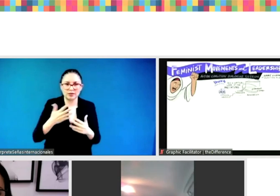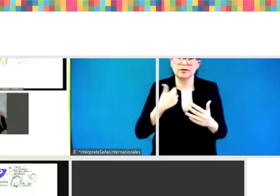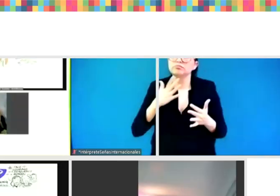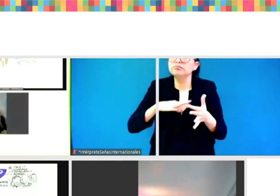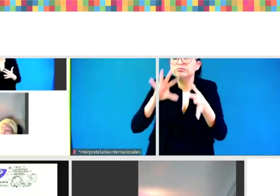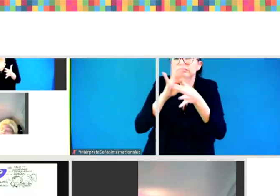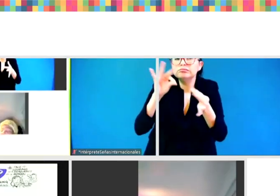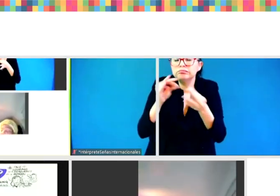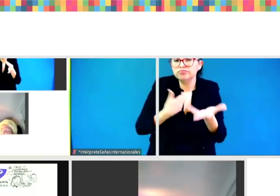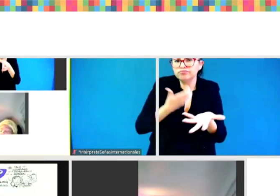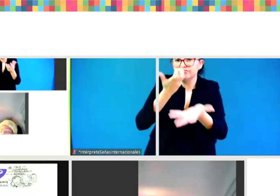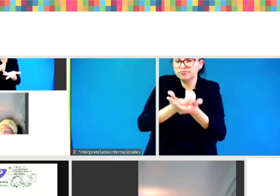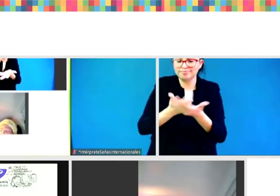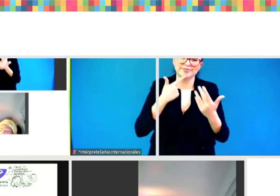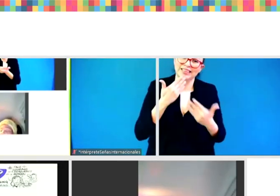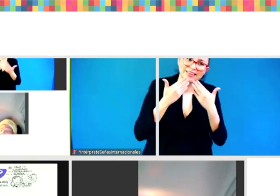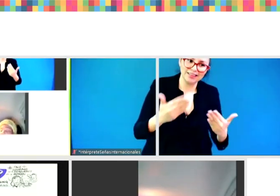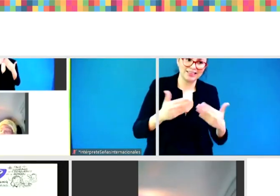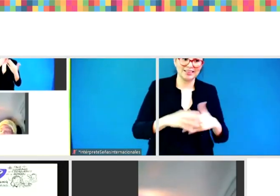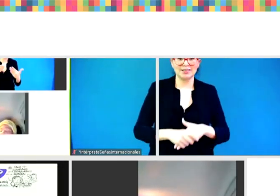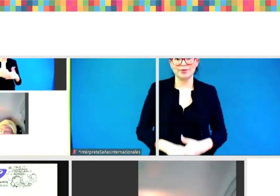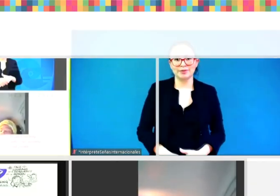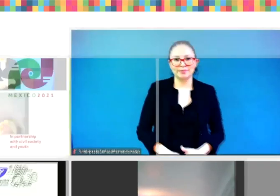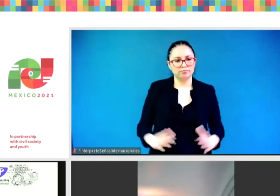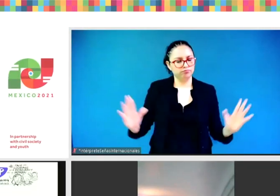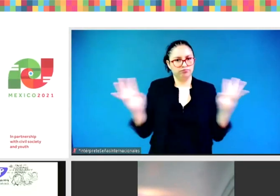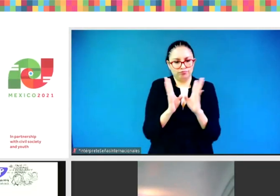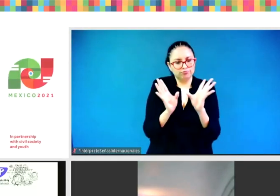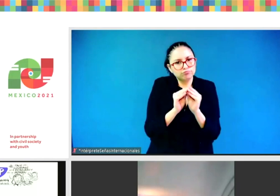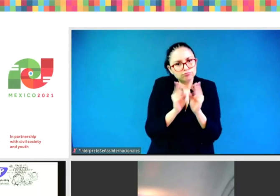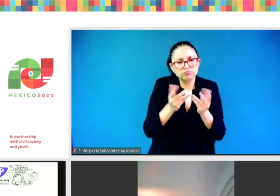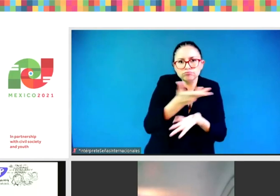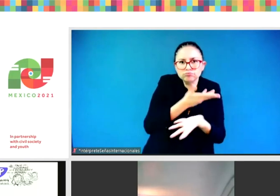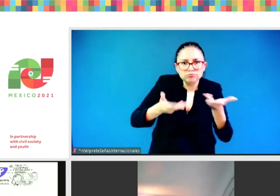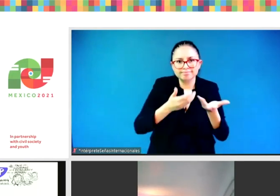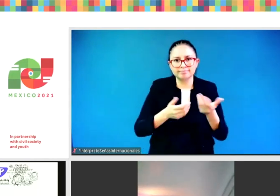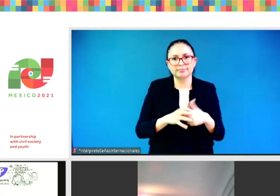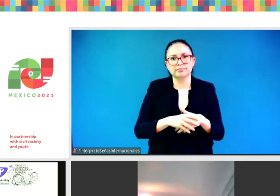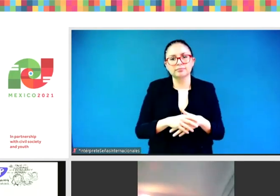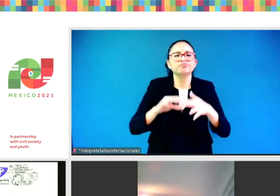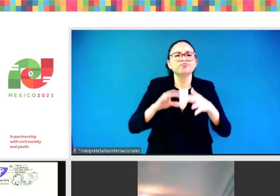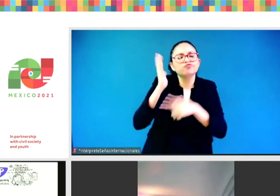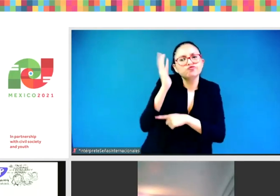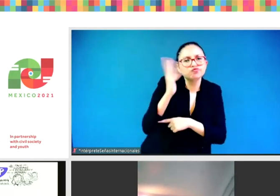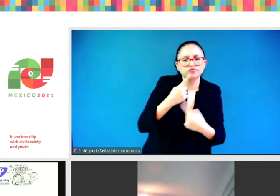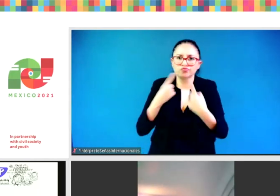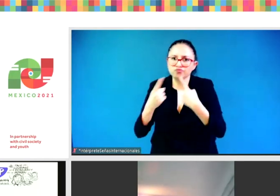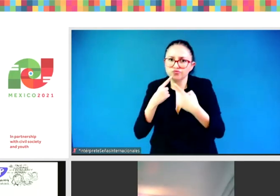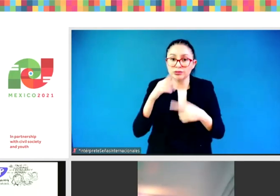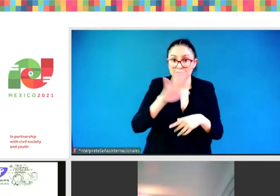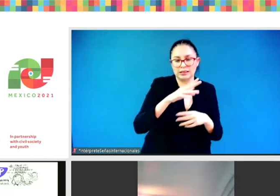convened in Mexico as we await the other leg to be held in Paris from 30 June